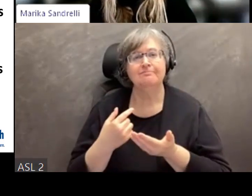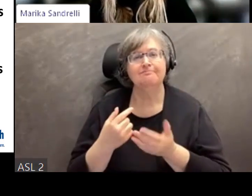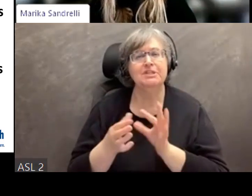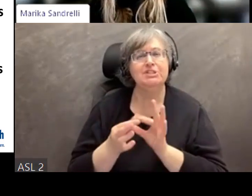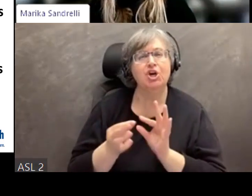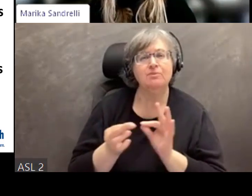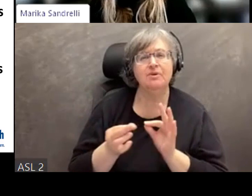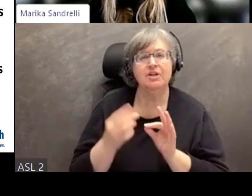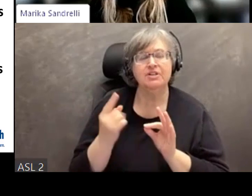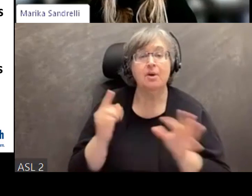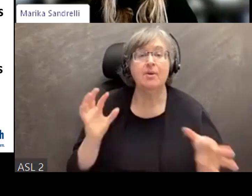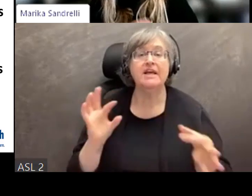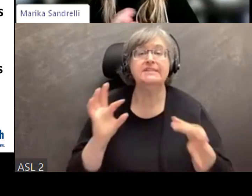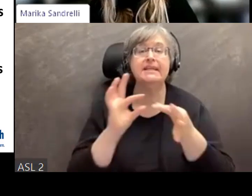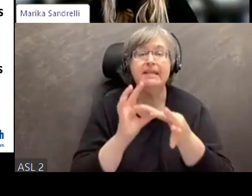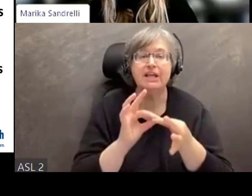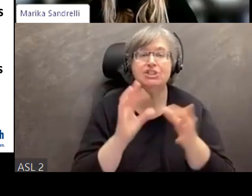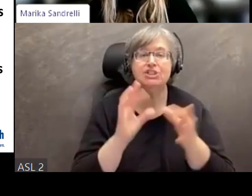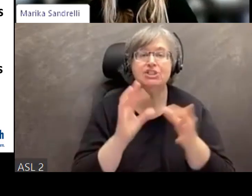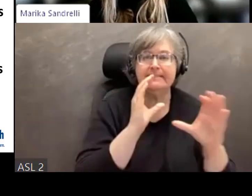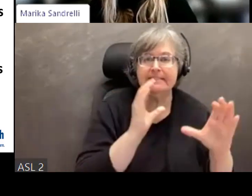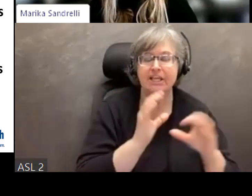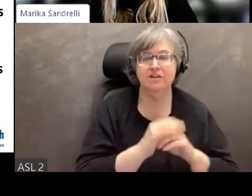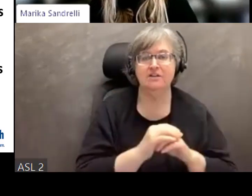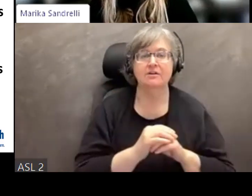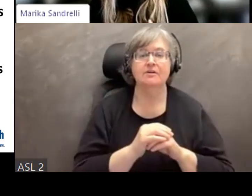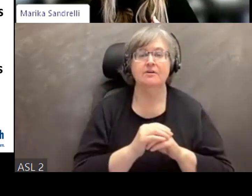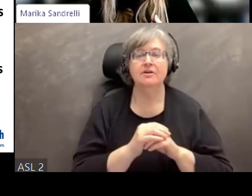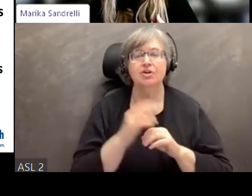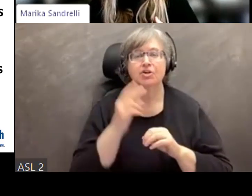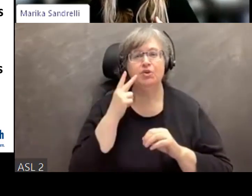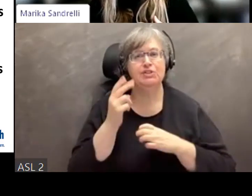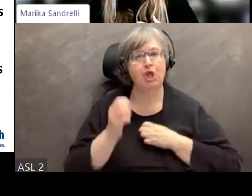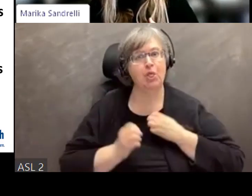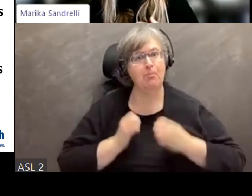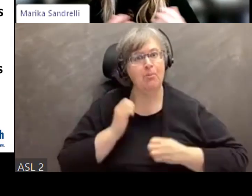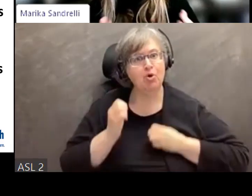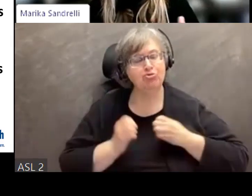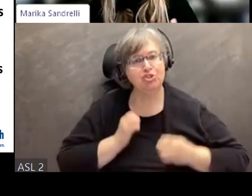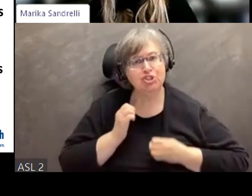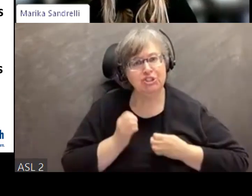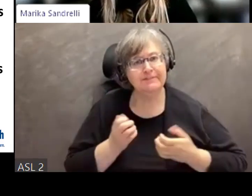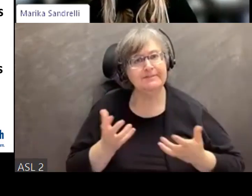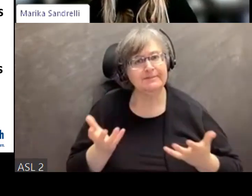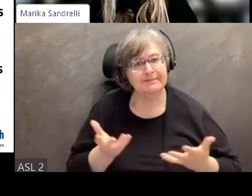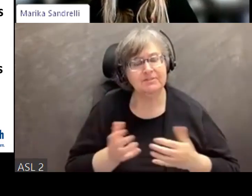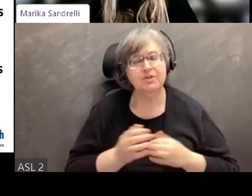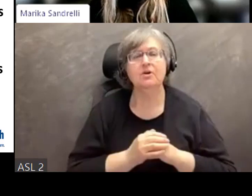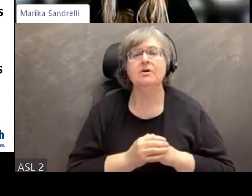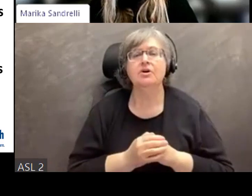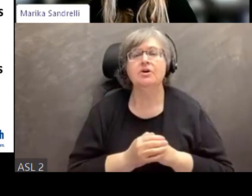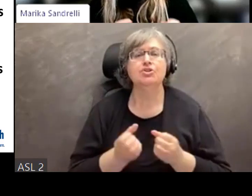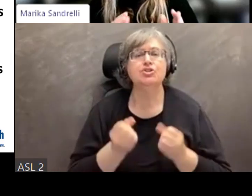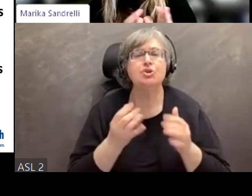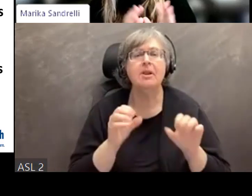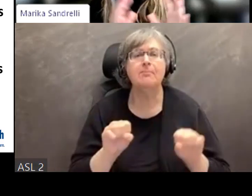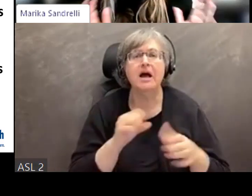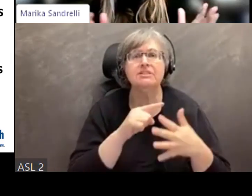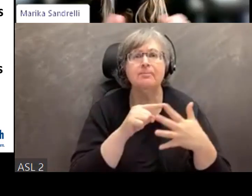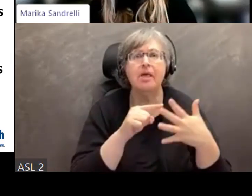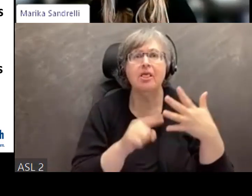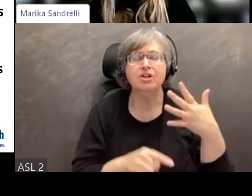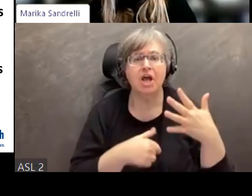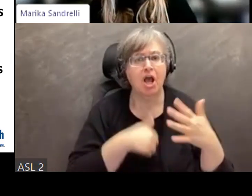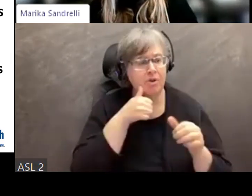about someone was connection seeking, just the kind of emotions that came out. And so